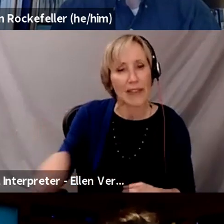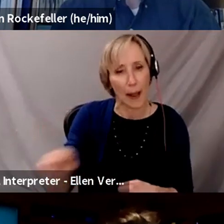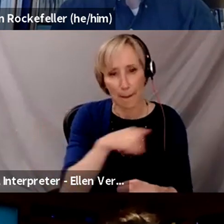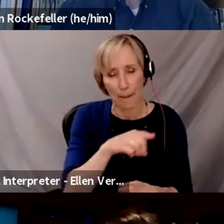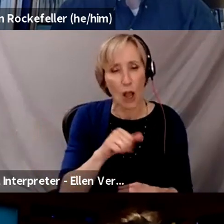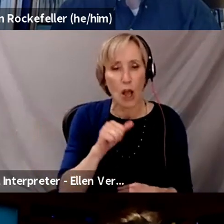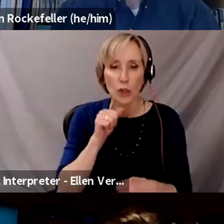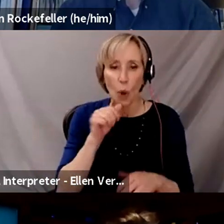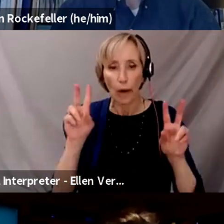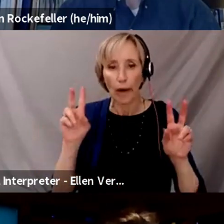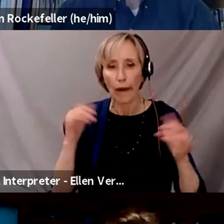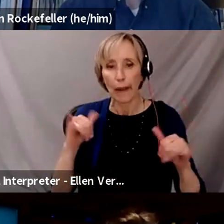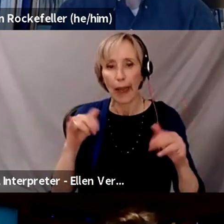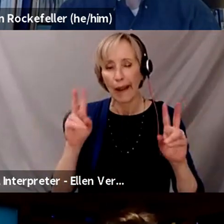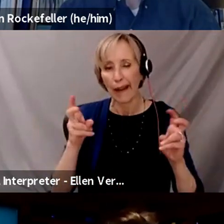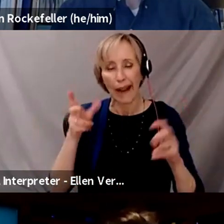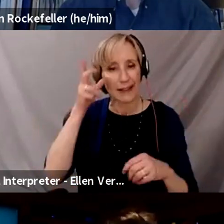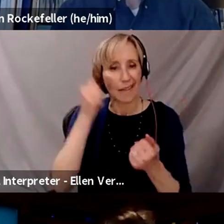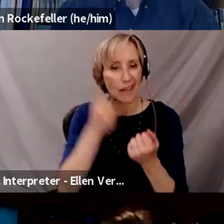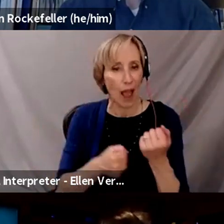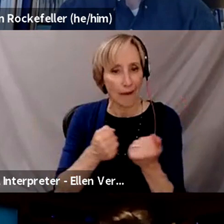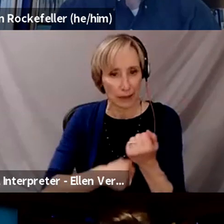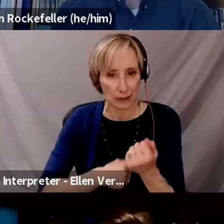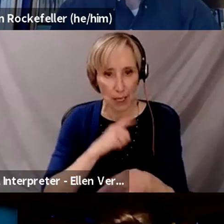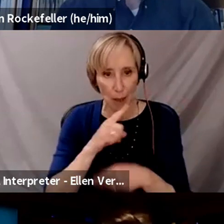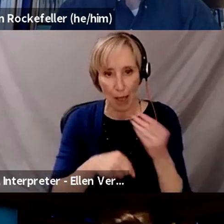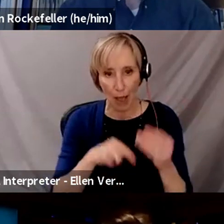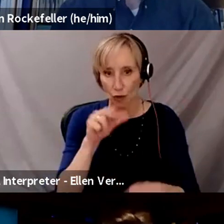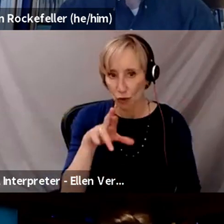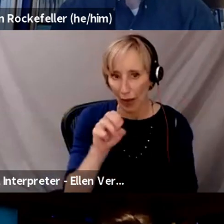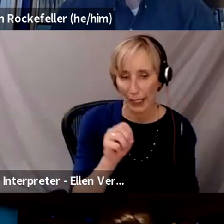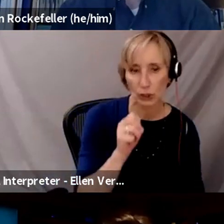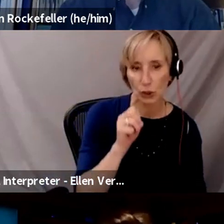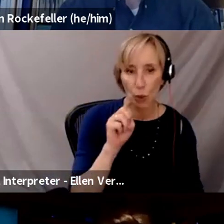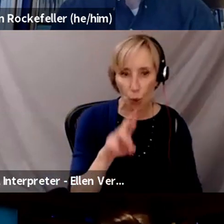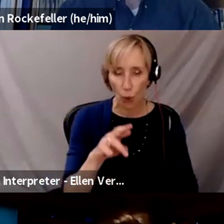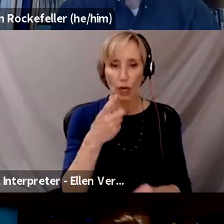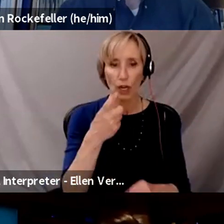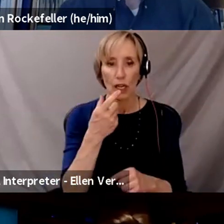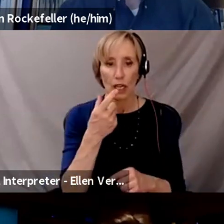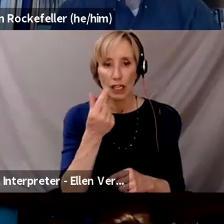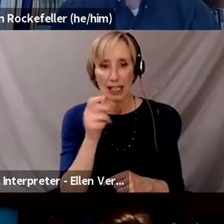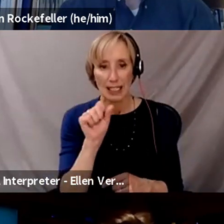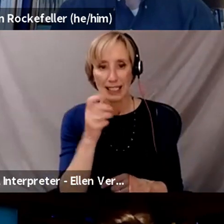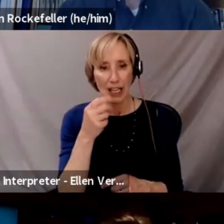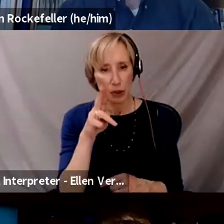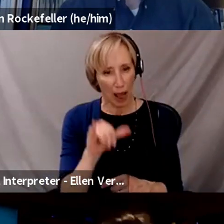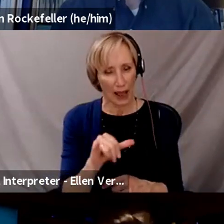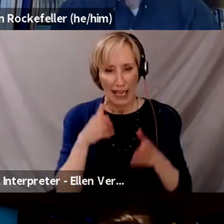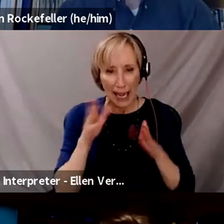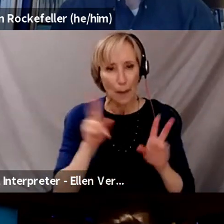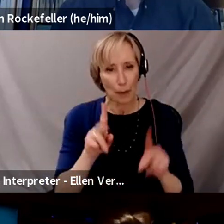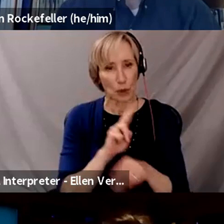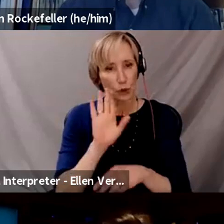devil's advocate role, both when it comes to race and when supporting and talking with LGBTQ plus folks, letting them use the language that is meaningful for